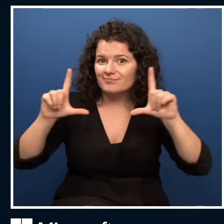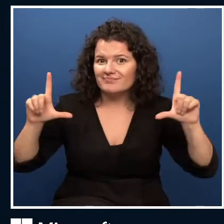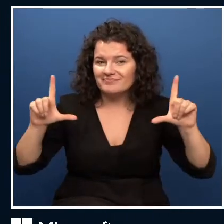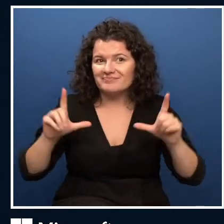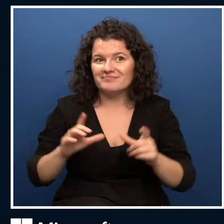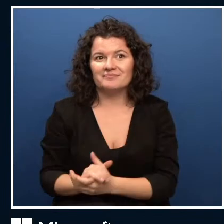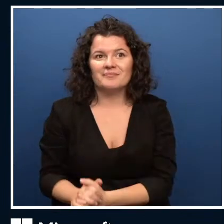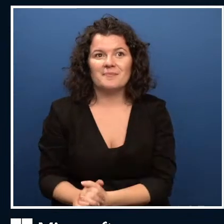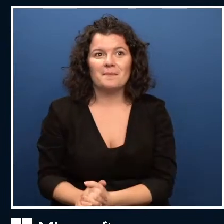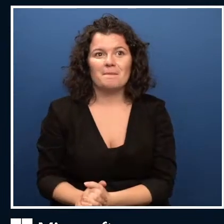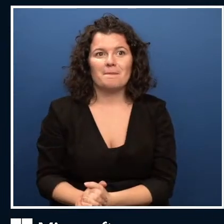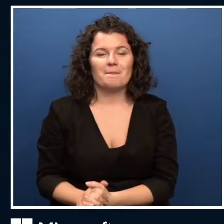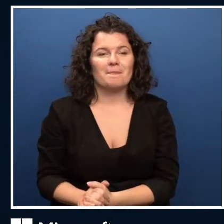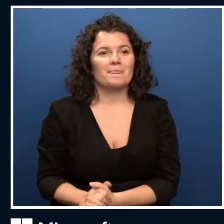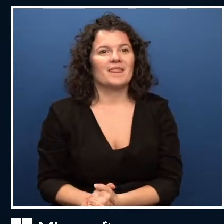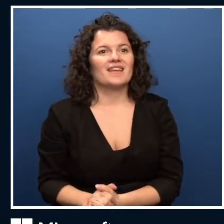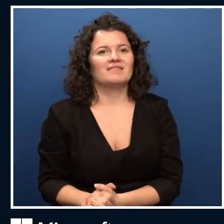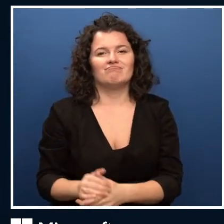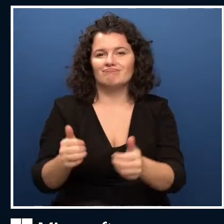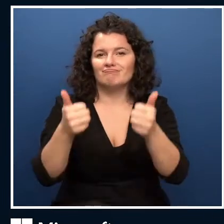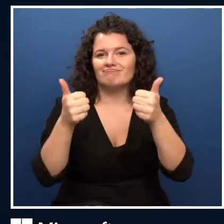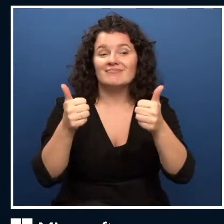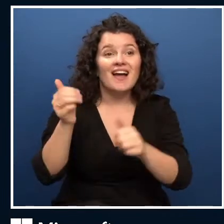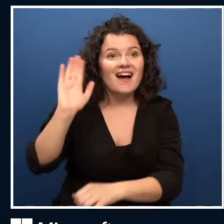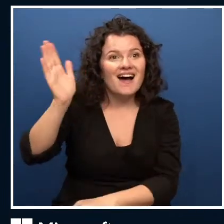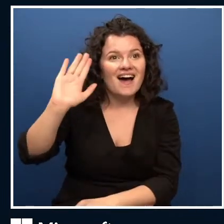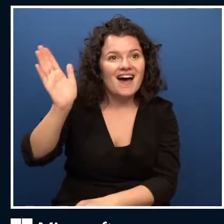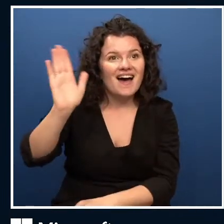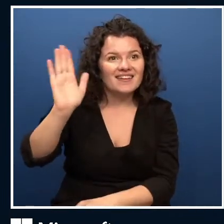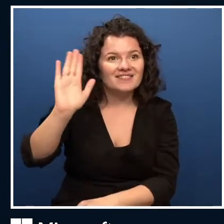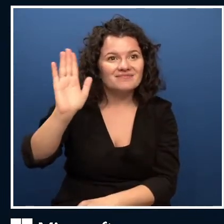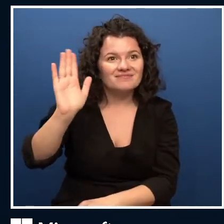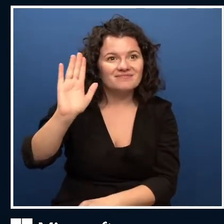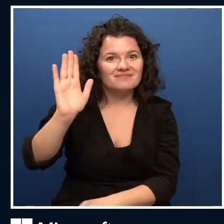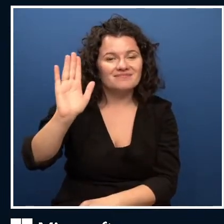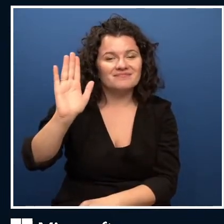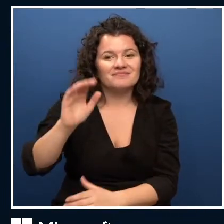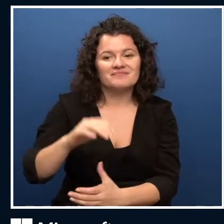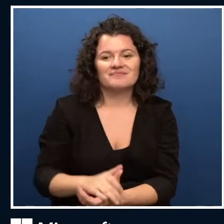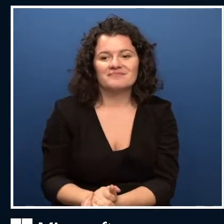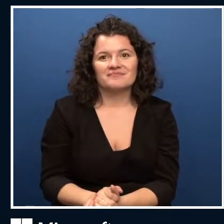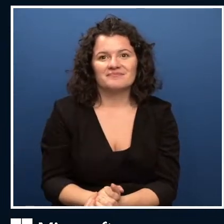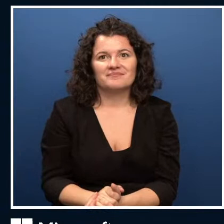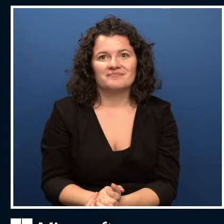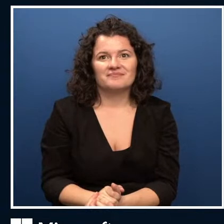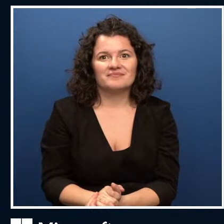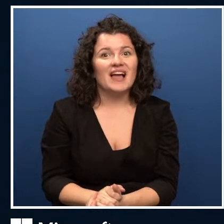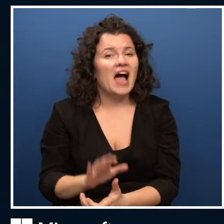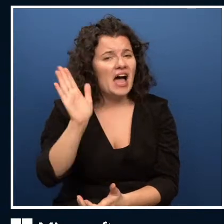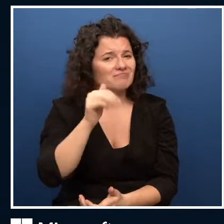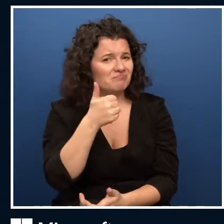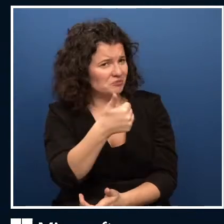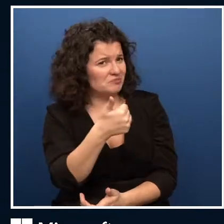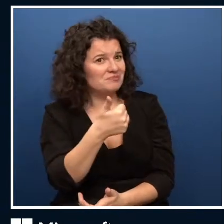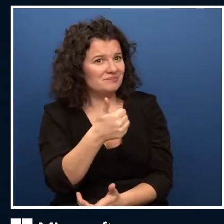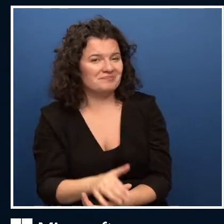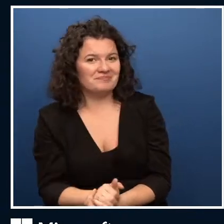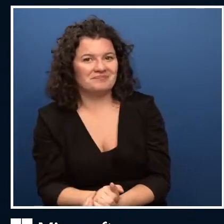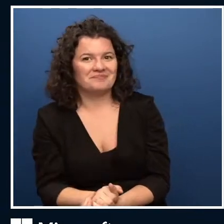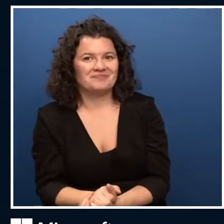Fantastic. Hi, how are you doing? Hi, I'm doing good. Good stuff, good stuff. Rishit, can